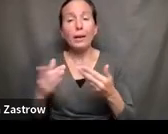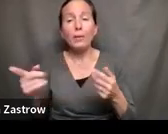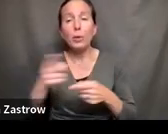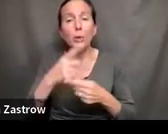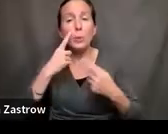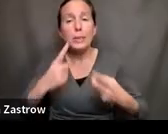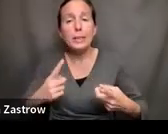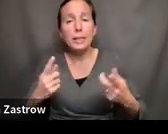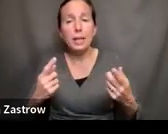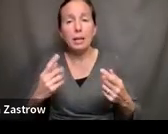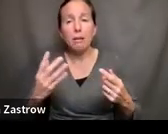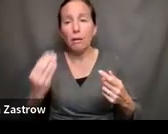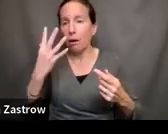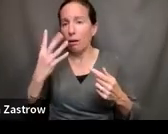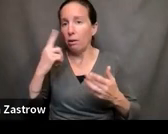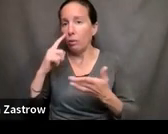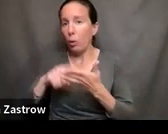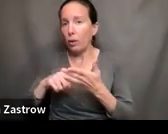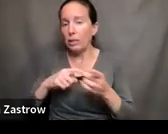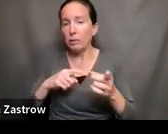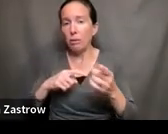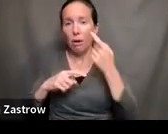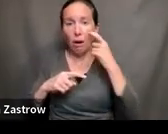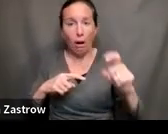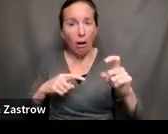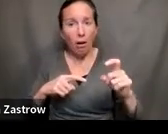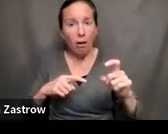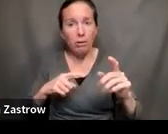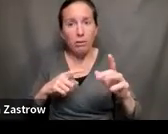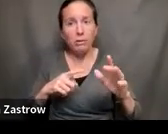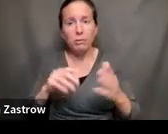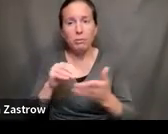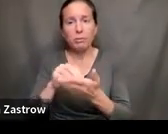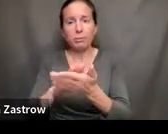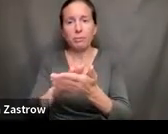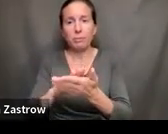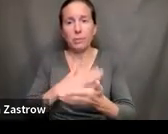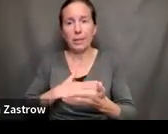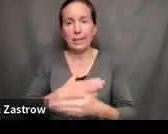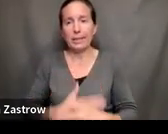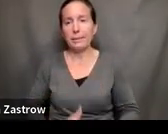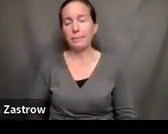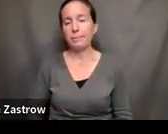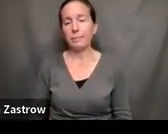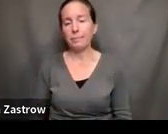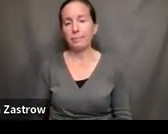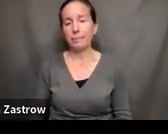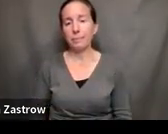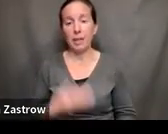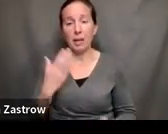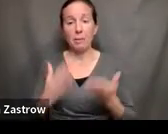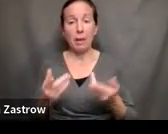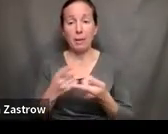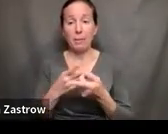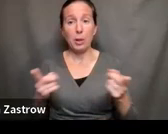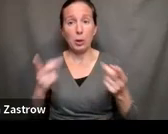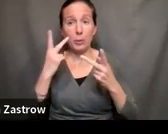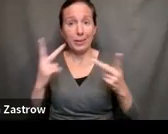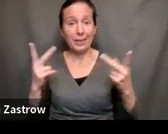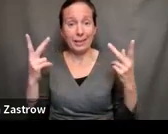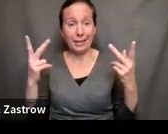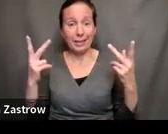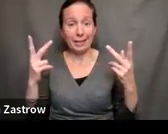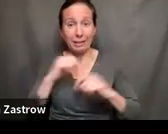that stands out to you here, if anything, maybe not.